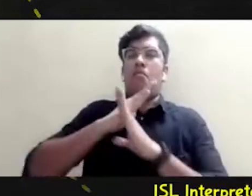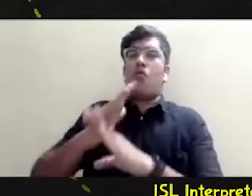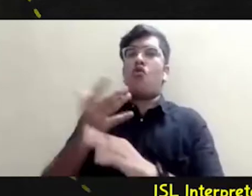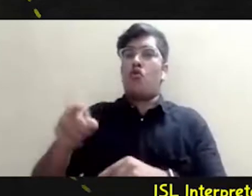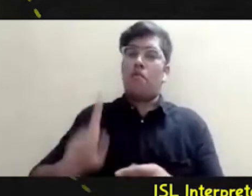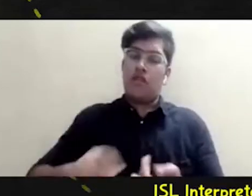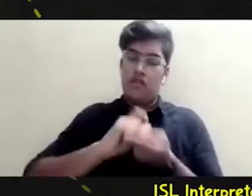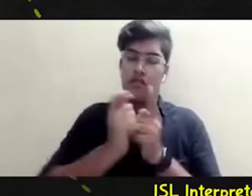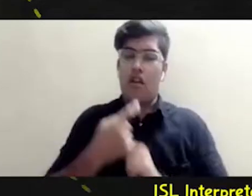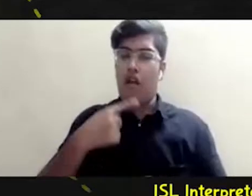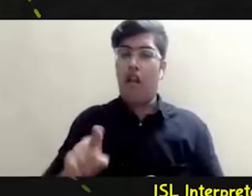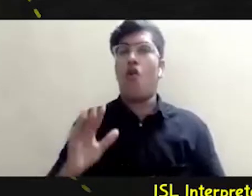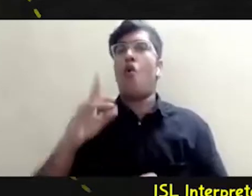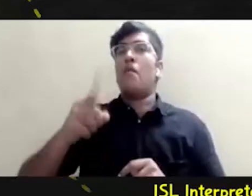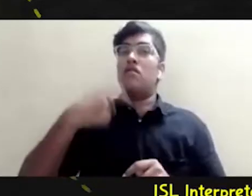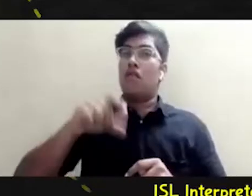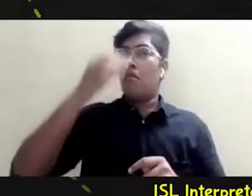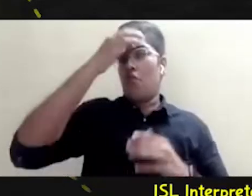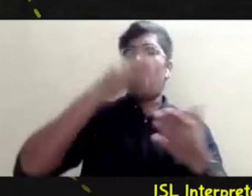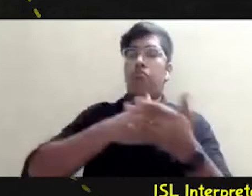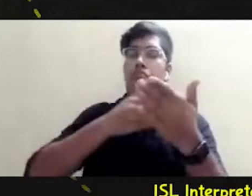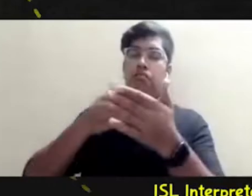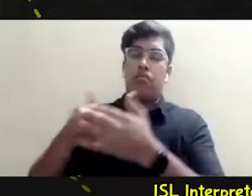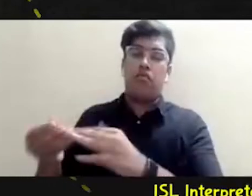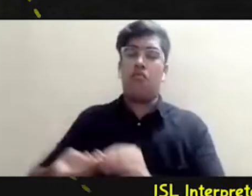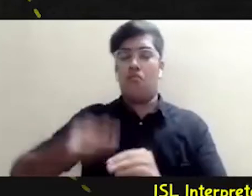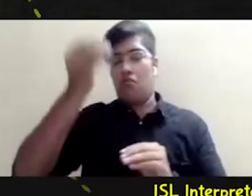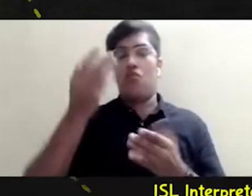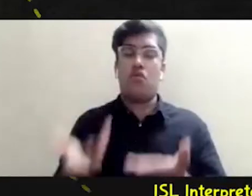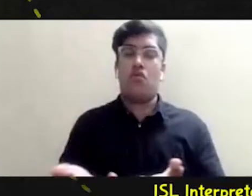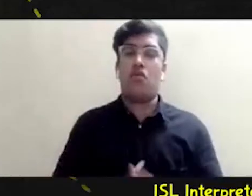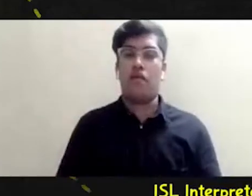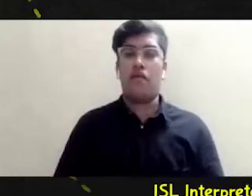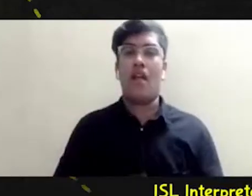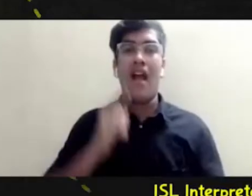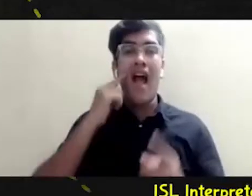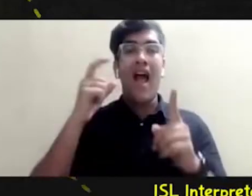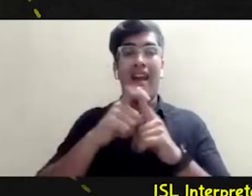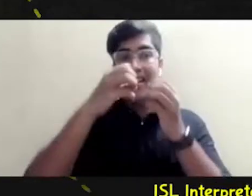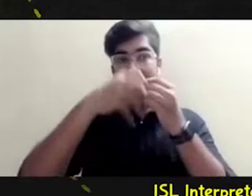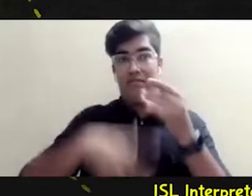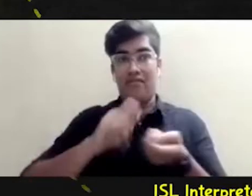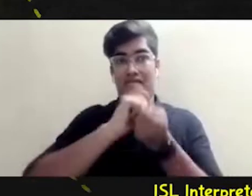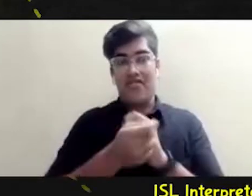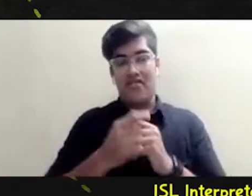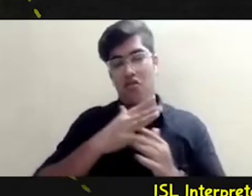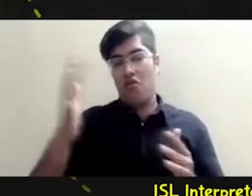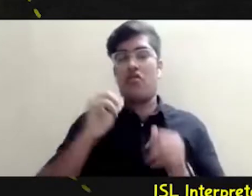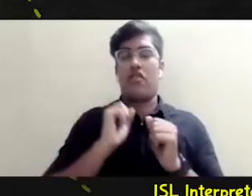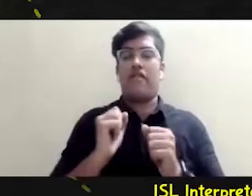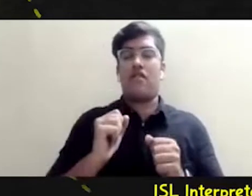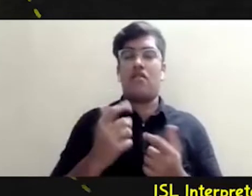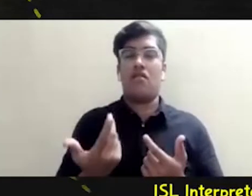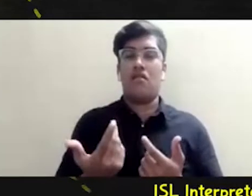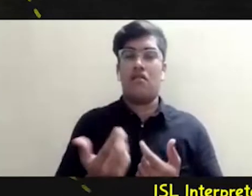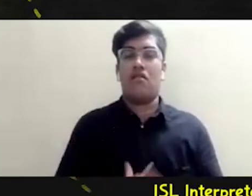placed more hurdles for transgender persons to change their ID documents and even enter these data systems,